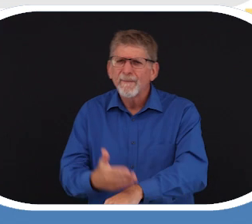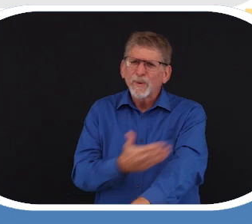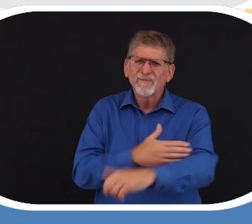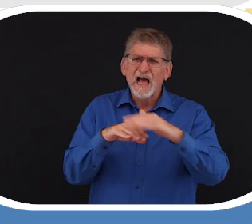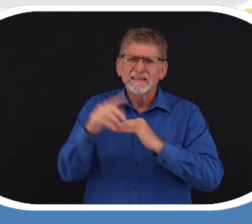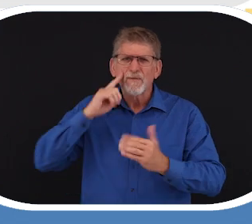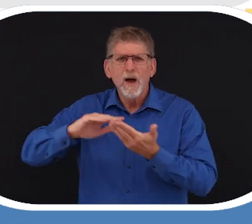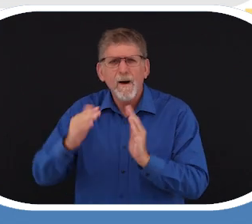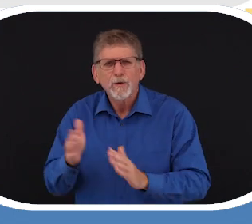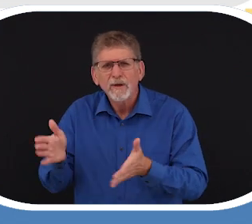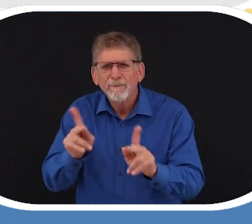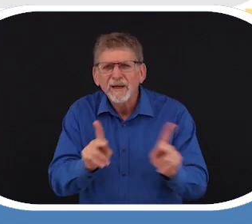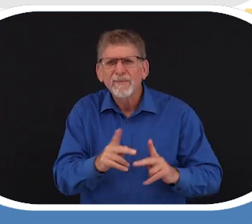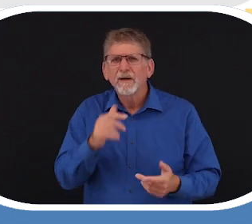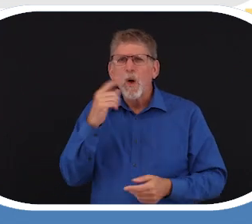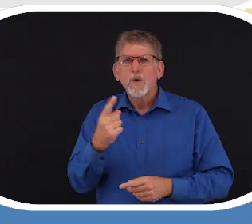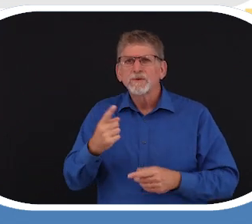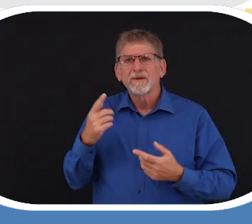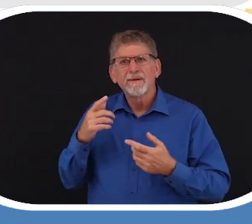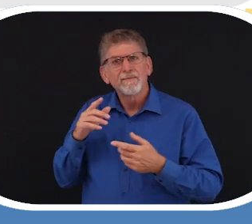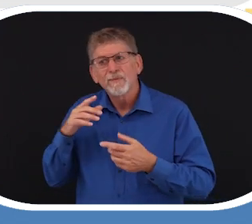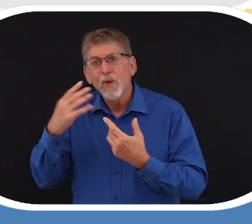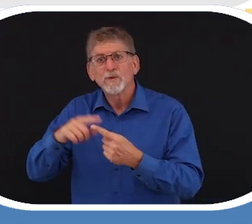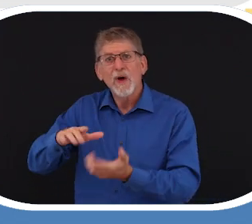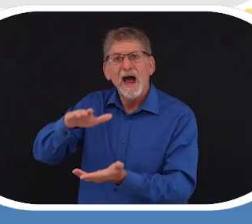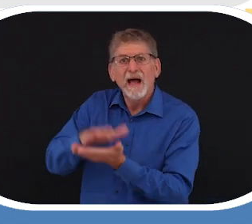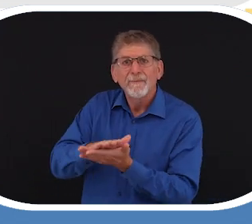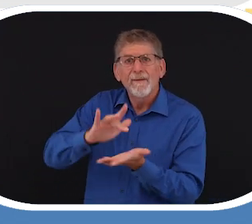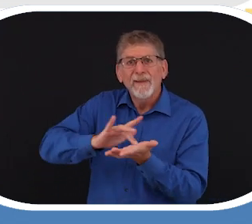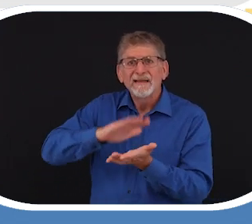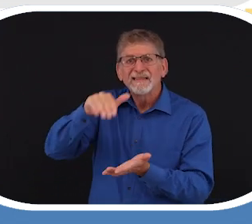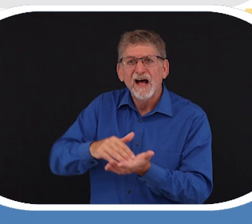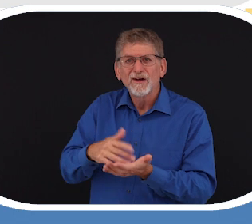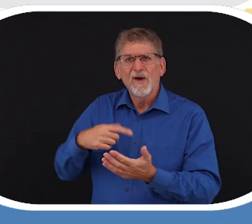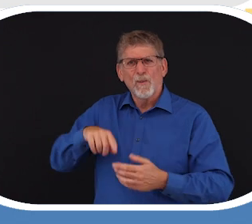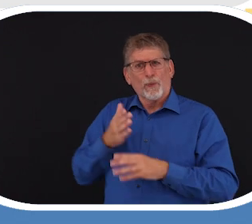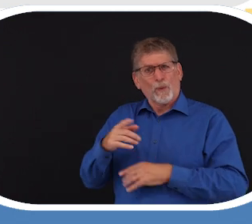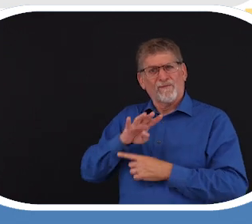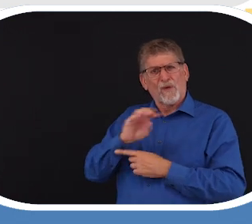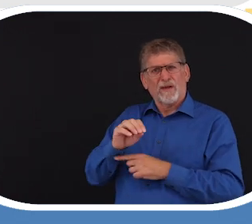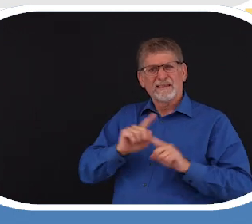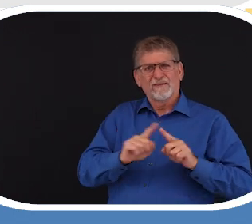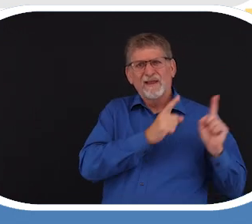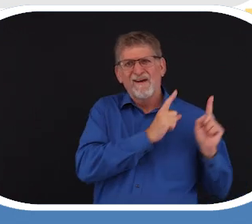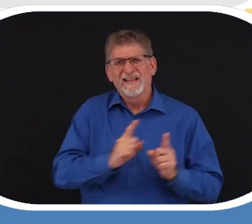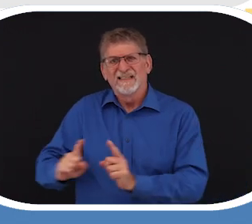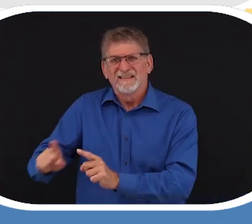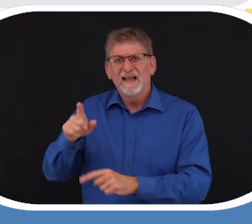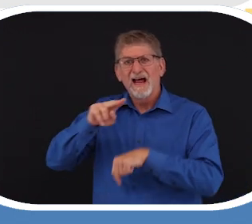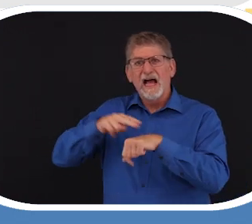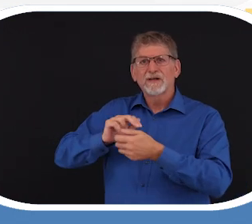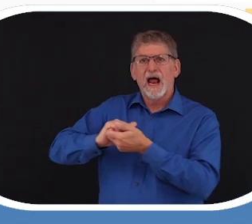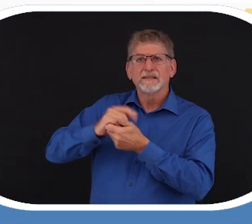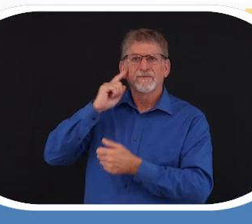access for community members who don't have to always go to an academic medical center through our work with over 40 events with the National Alliance for Hispanic